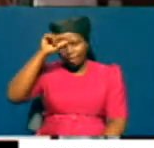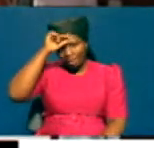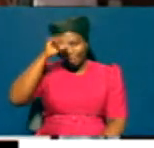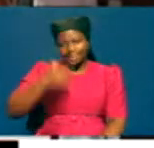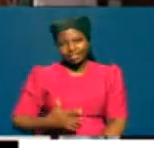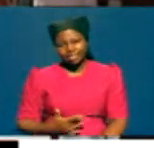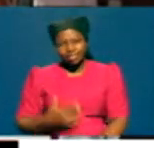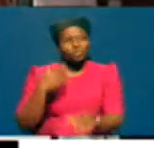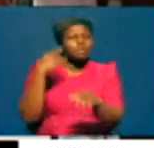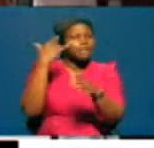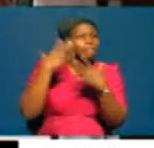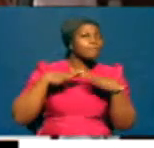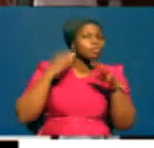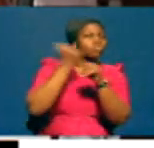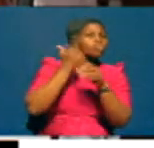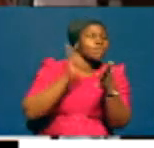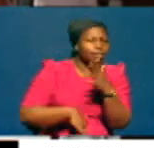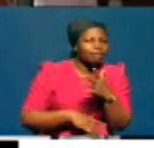Kwekadia, Komatumekira.